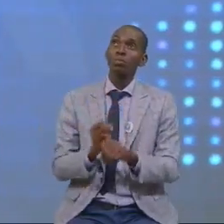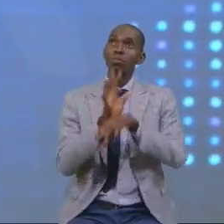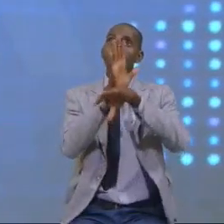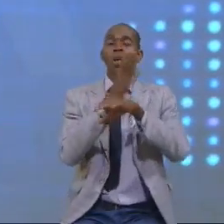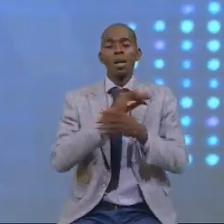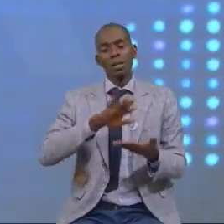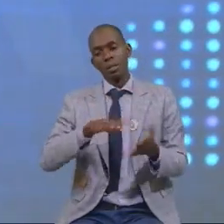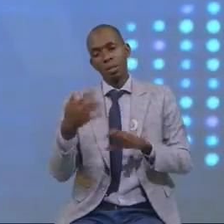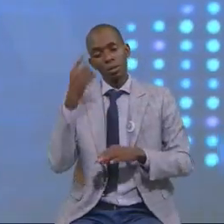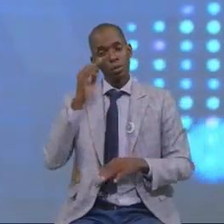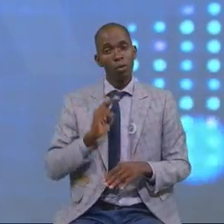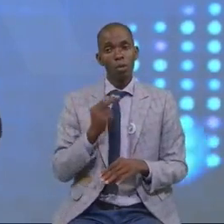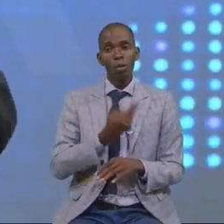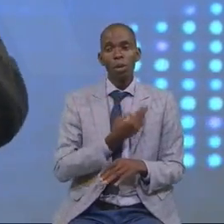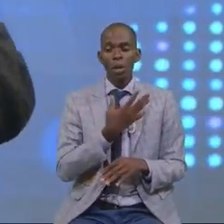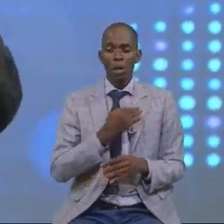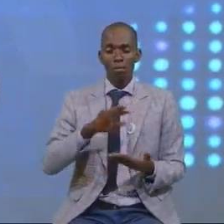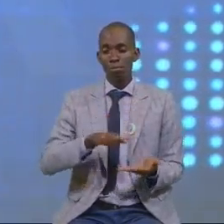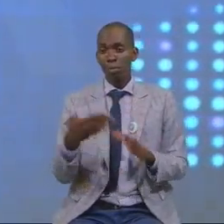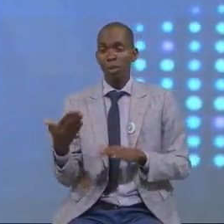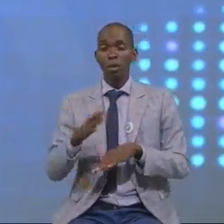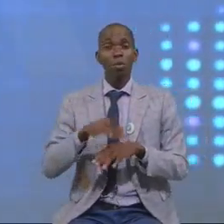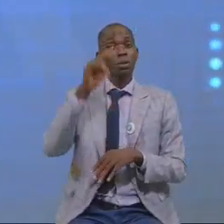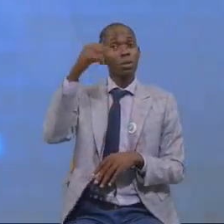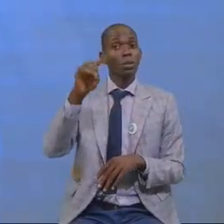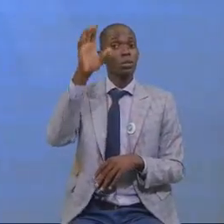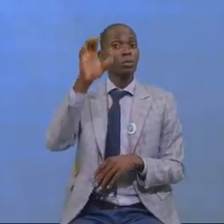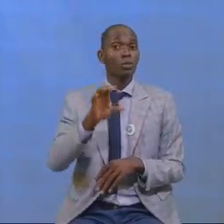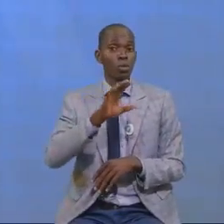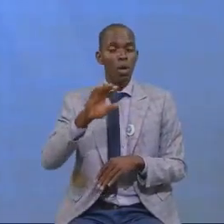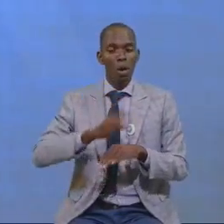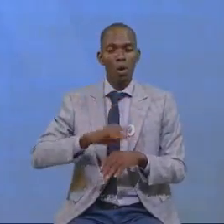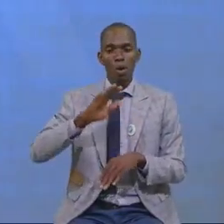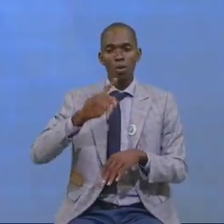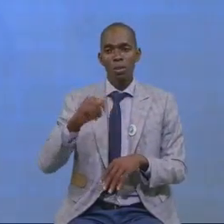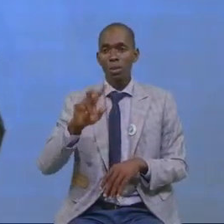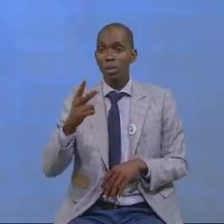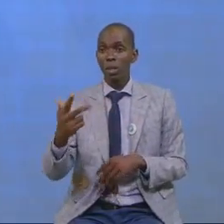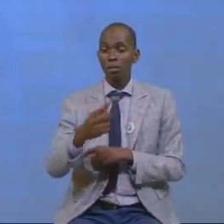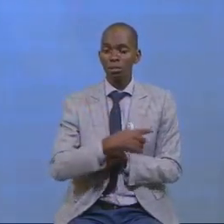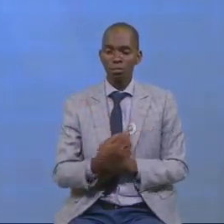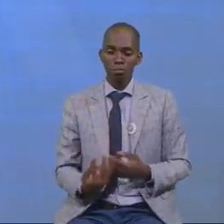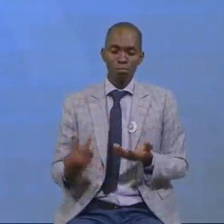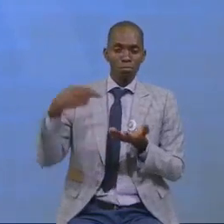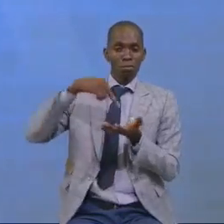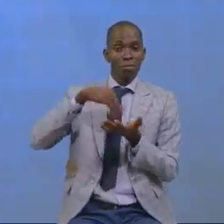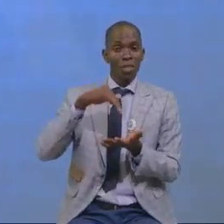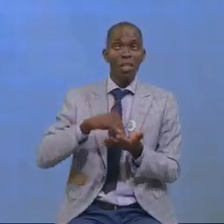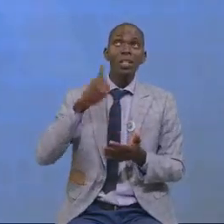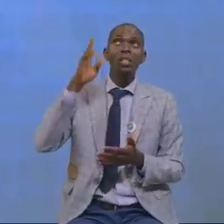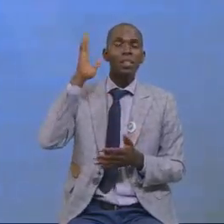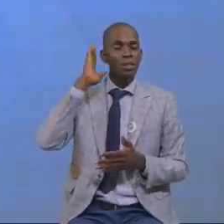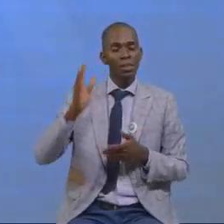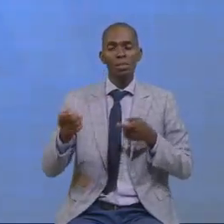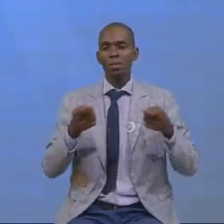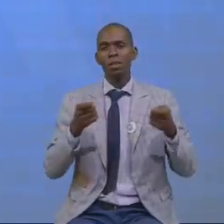was buried, and on the third day he rose again. He shall reign. The angel declared